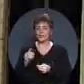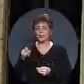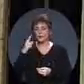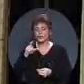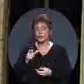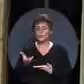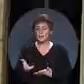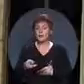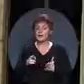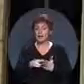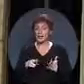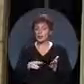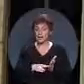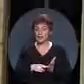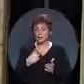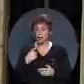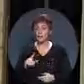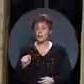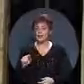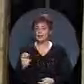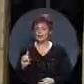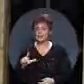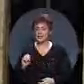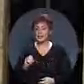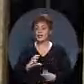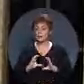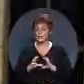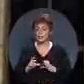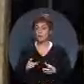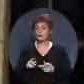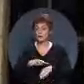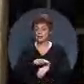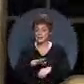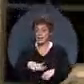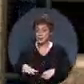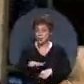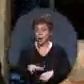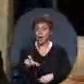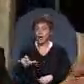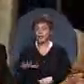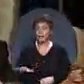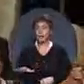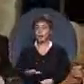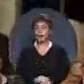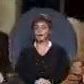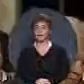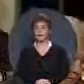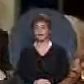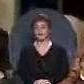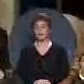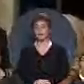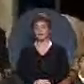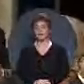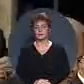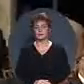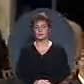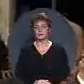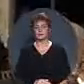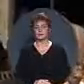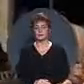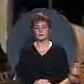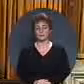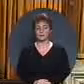delegate to the Government of Quebec regulation for telecommunications on Quebec territory? The Honourable Minister of